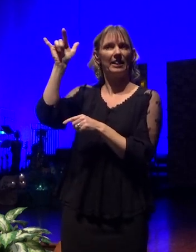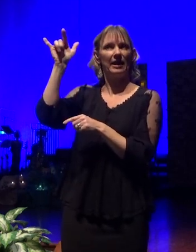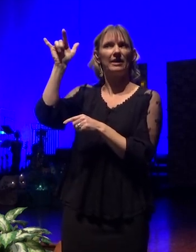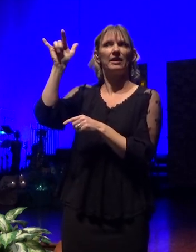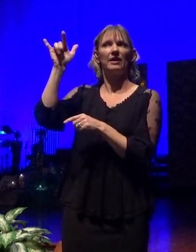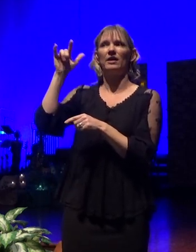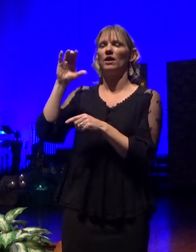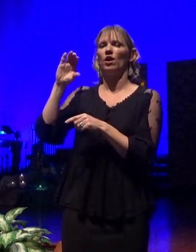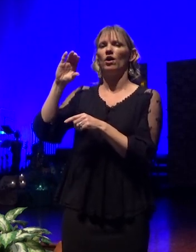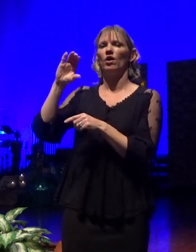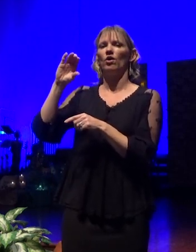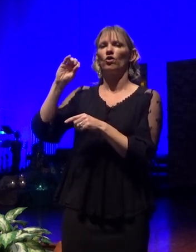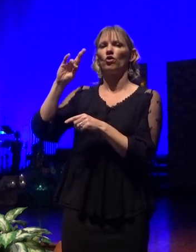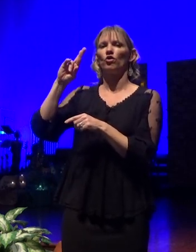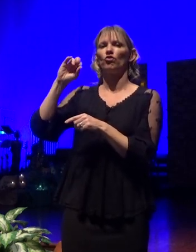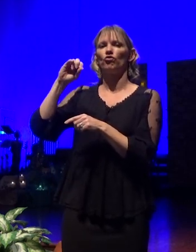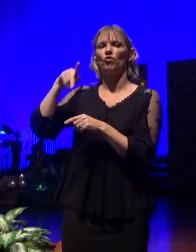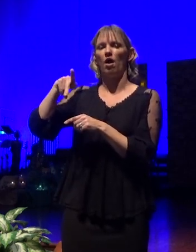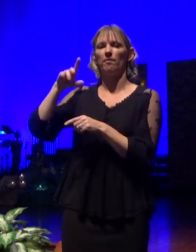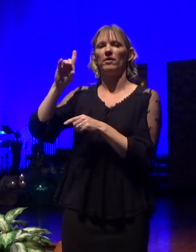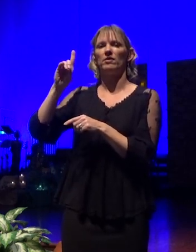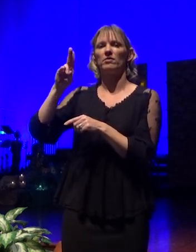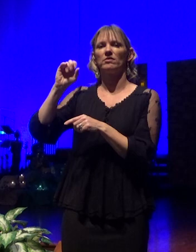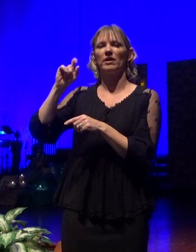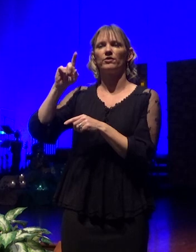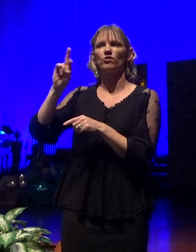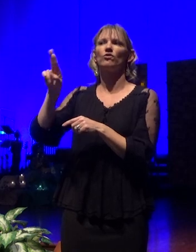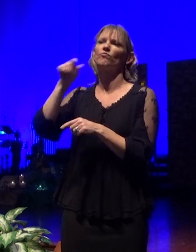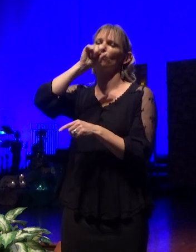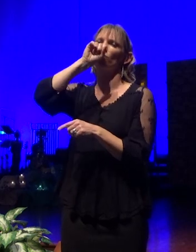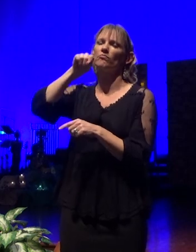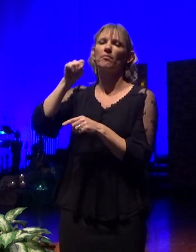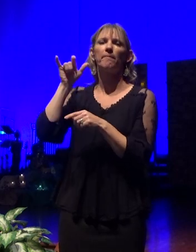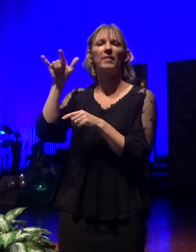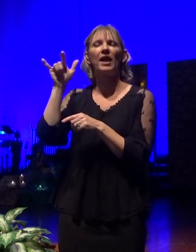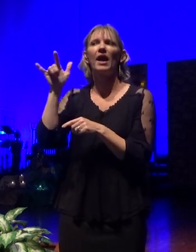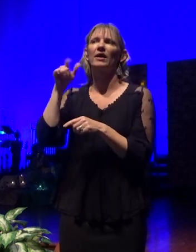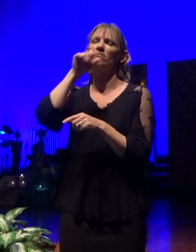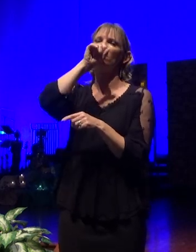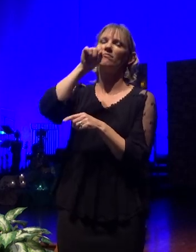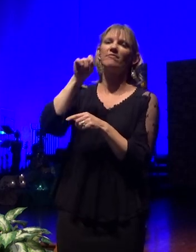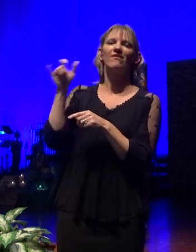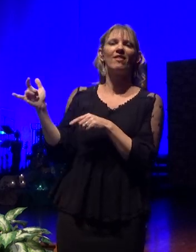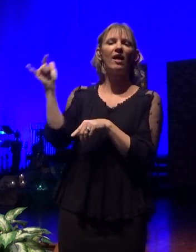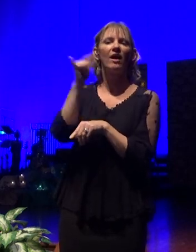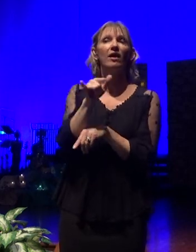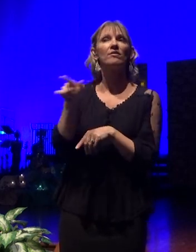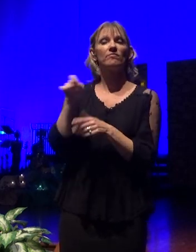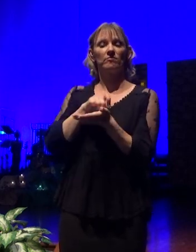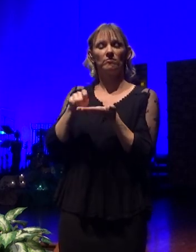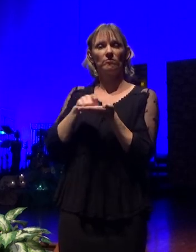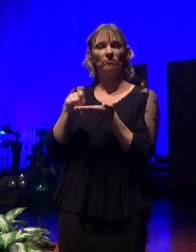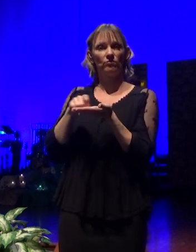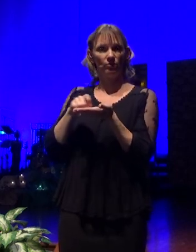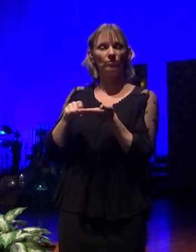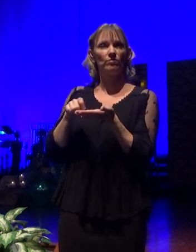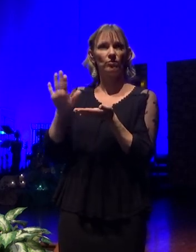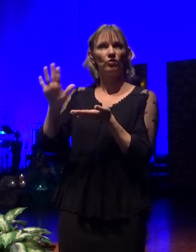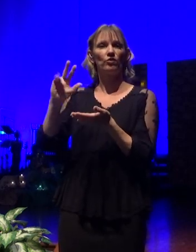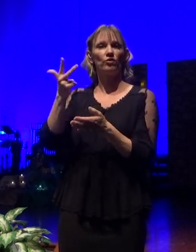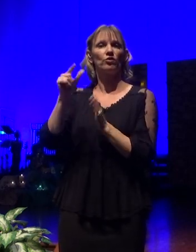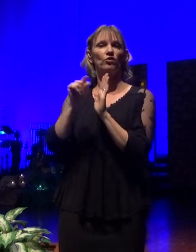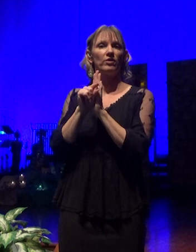duster. She loved planes, and she loved everything about flying. And so she wrote to her 3rd grade teacher that she